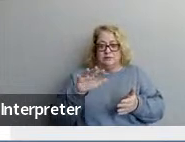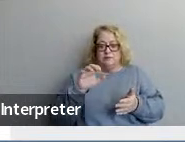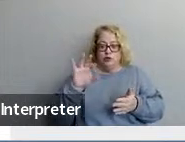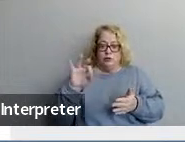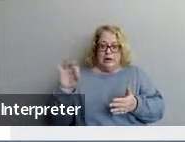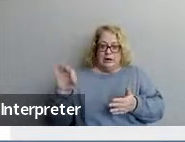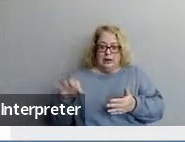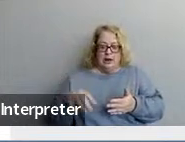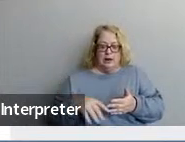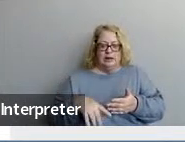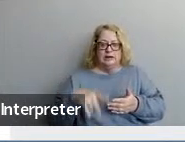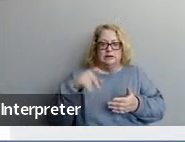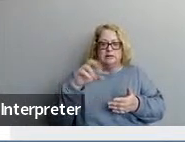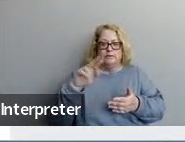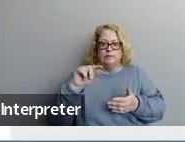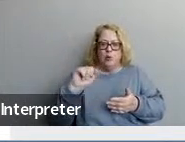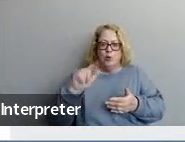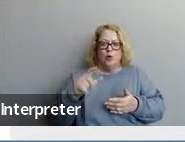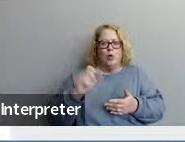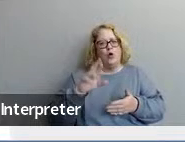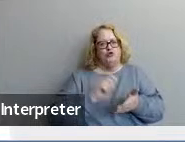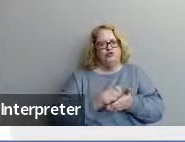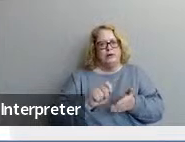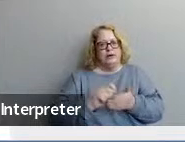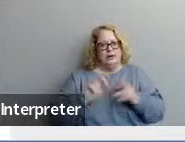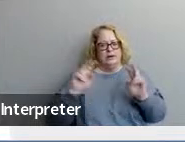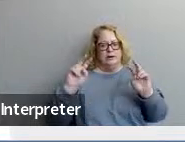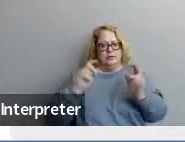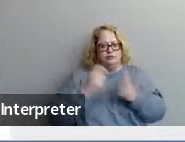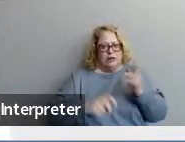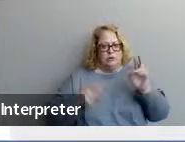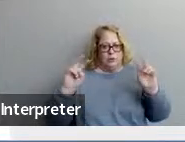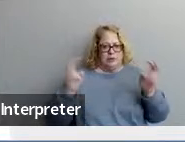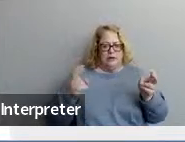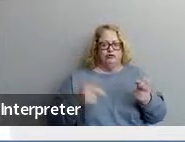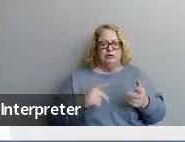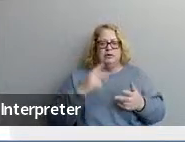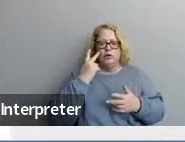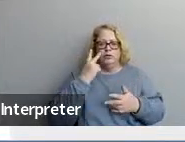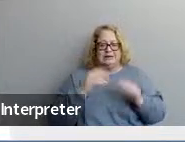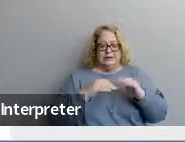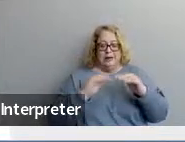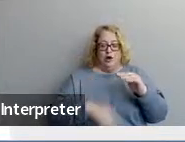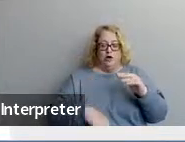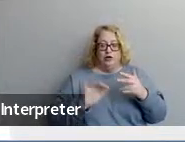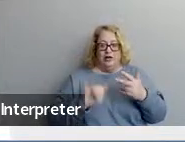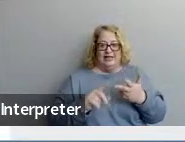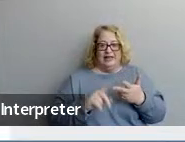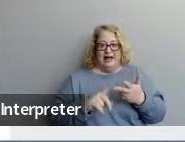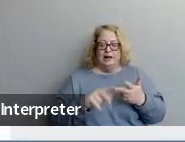$3,500 and $14,999 is oral or written price quotations for those purchases, and then you'll see anything under that